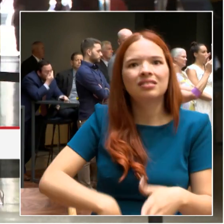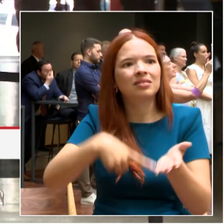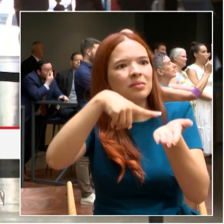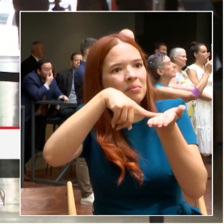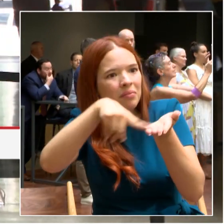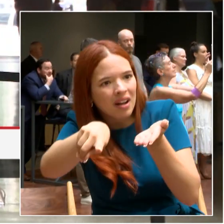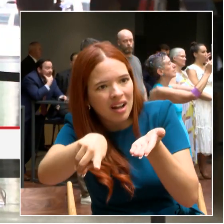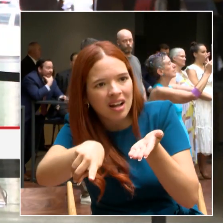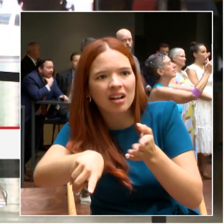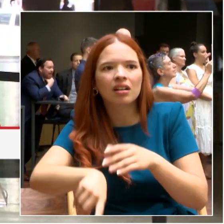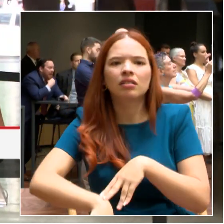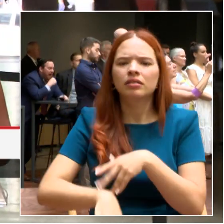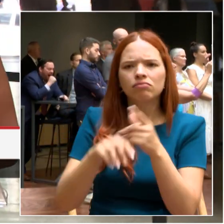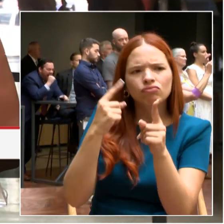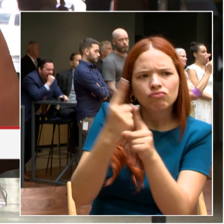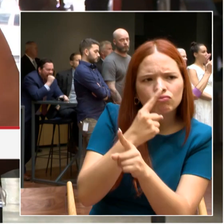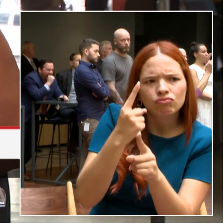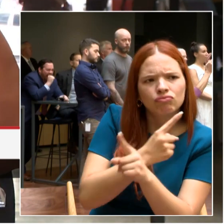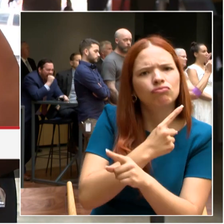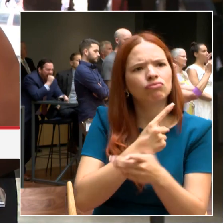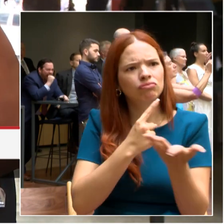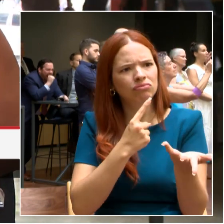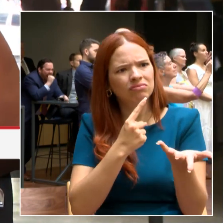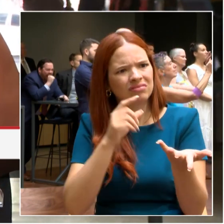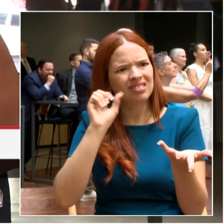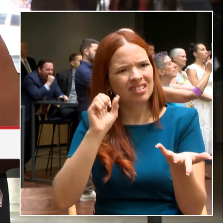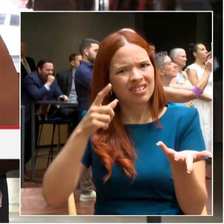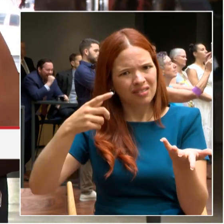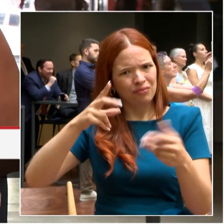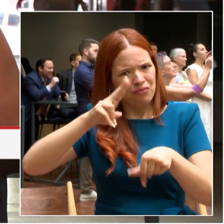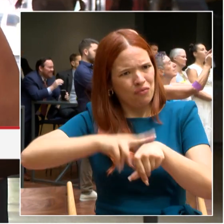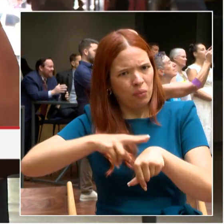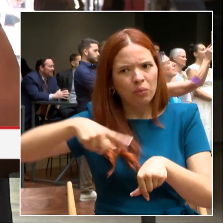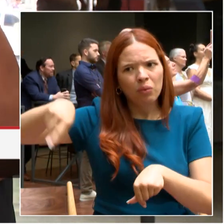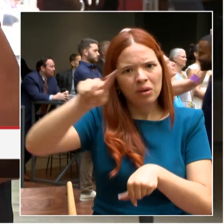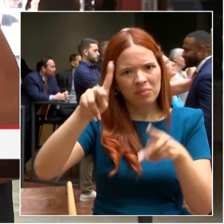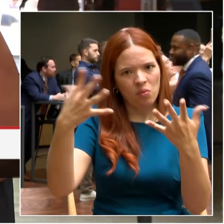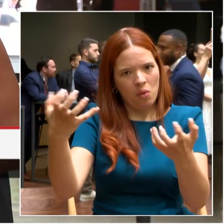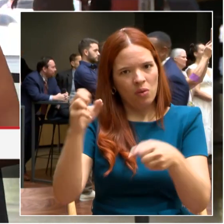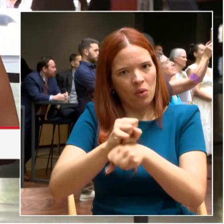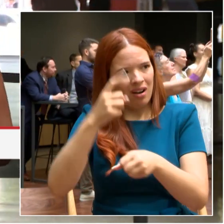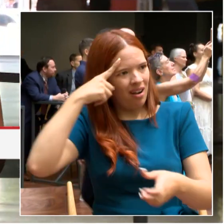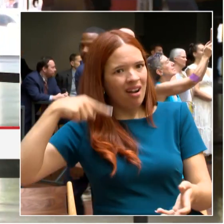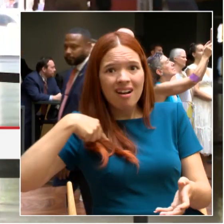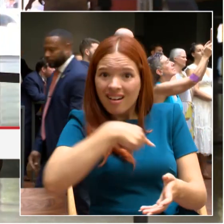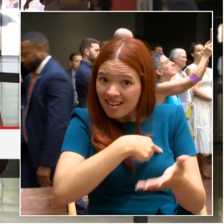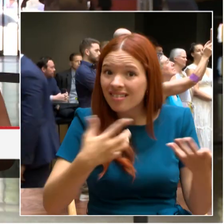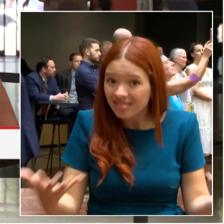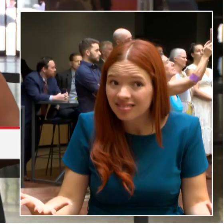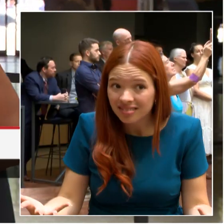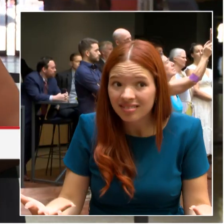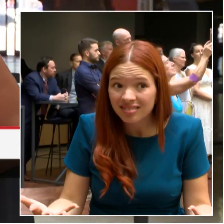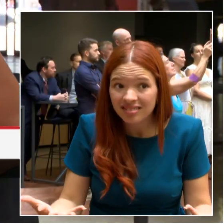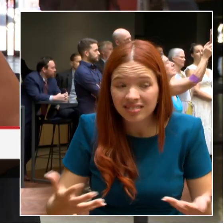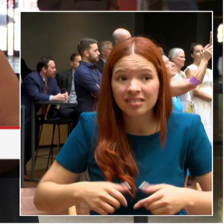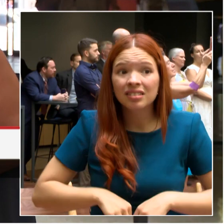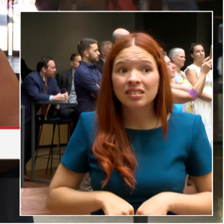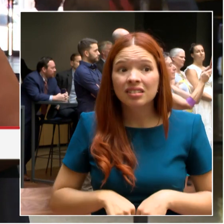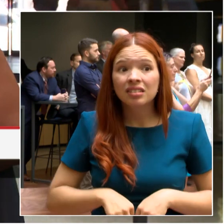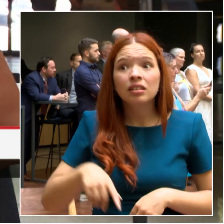be a competitive employer and be in person. I just want to be clear about that. And some of those employees are coming to us from the federal